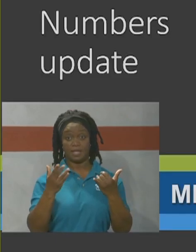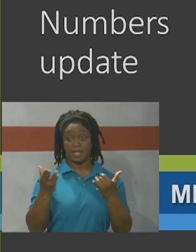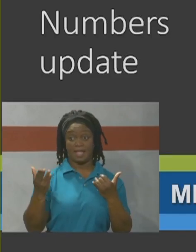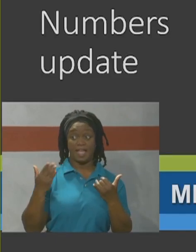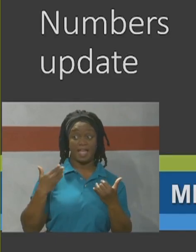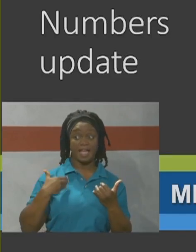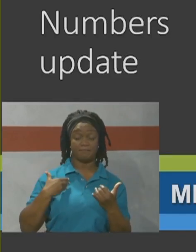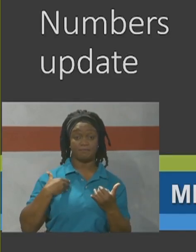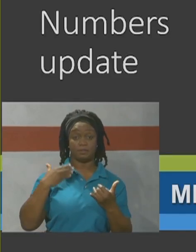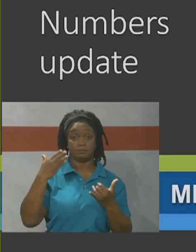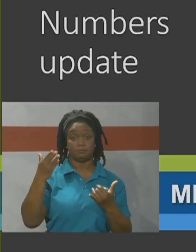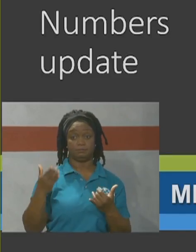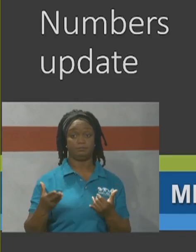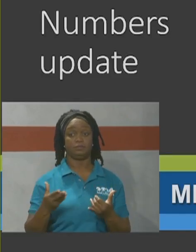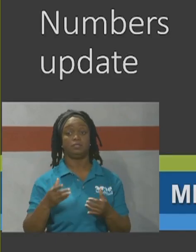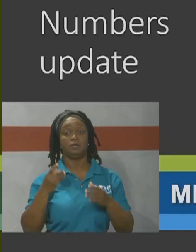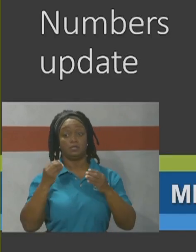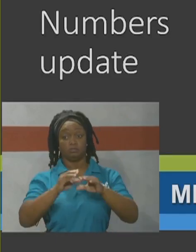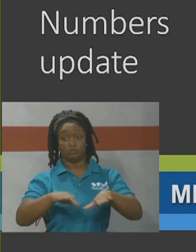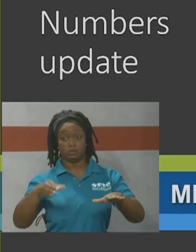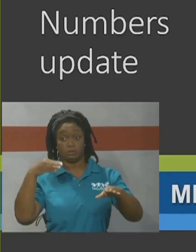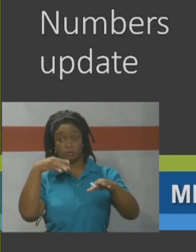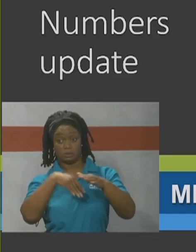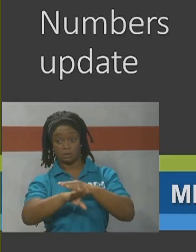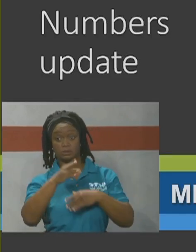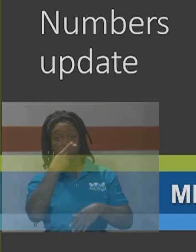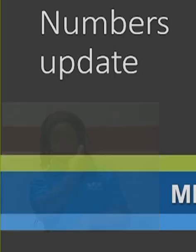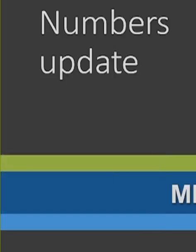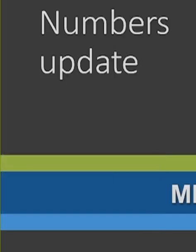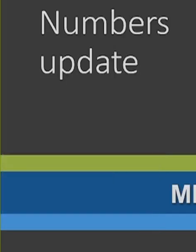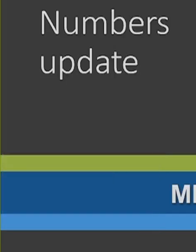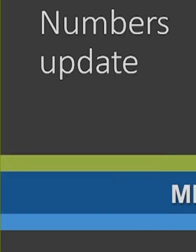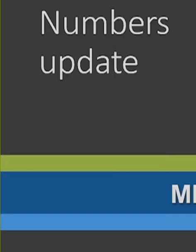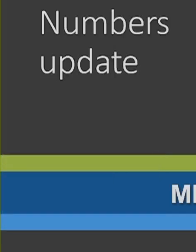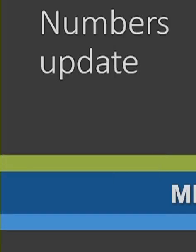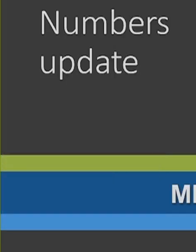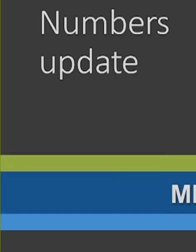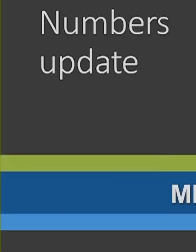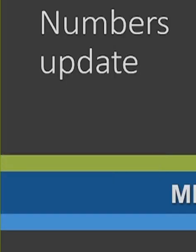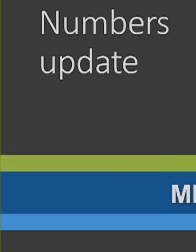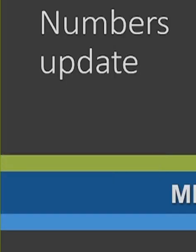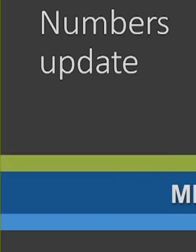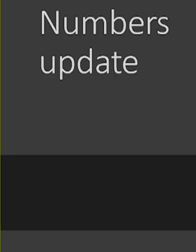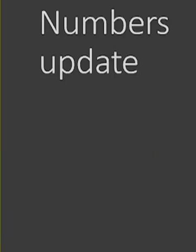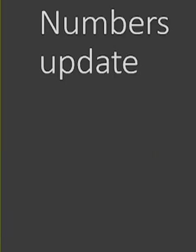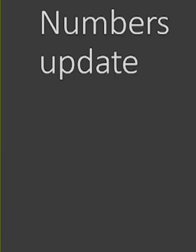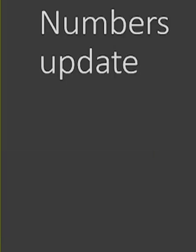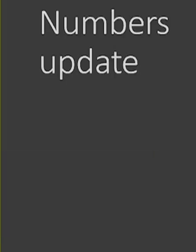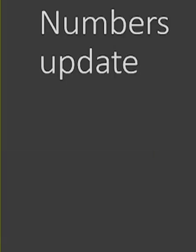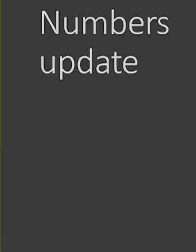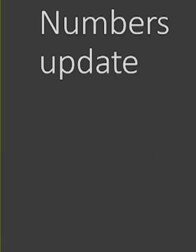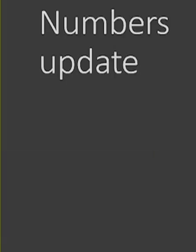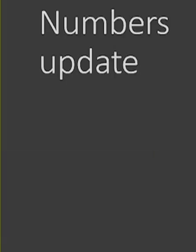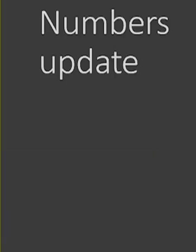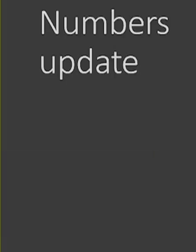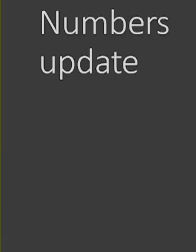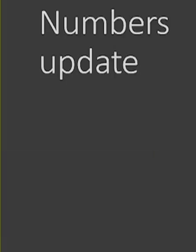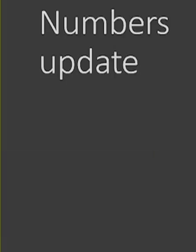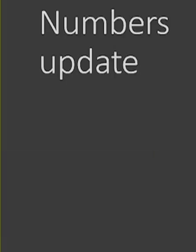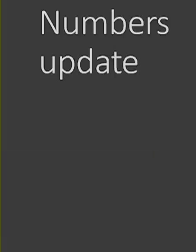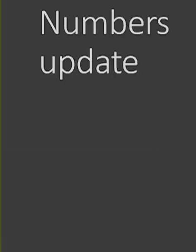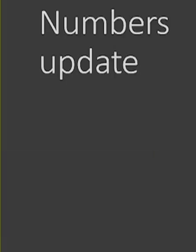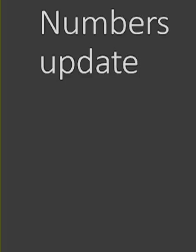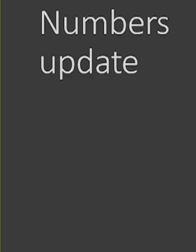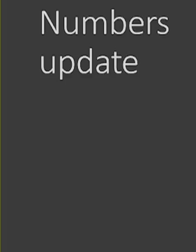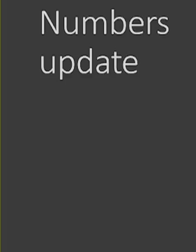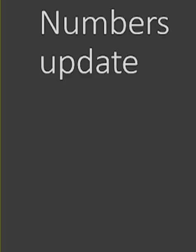of admissions to hospitals so far since we started the pandemic. In terms of children, it's